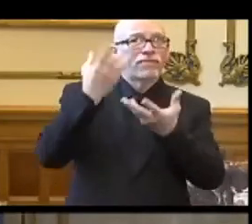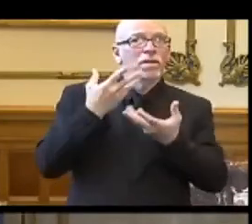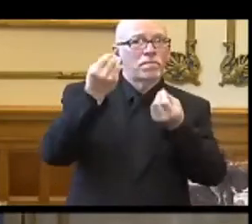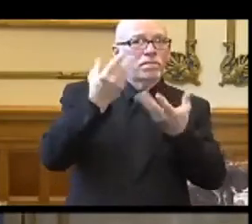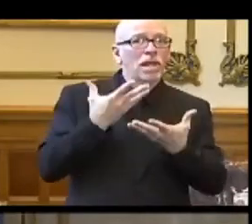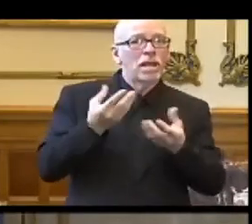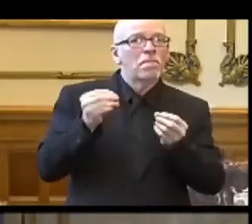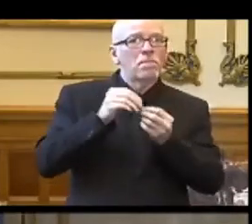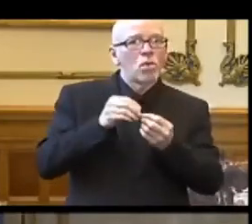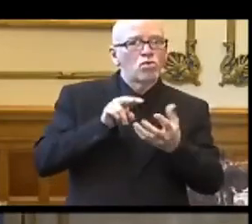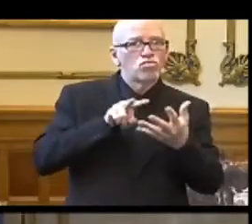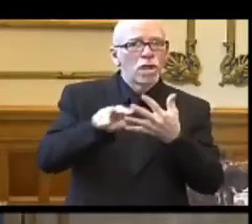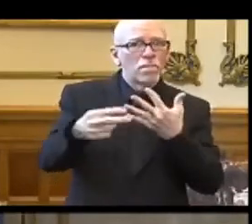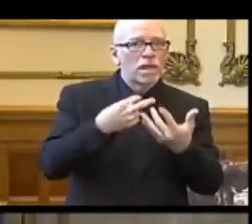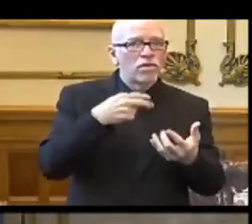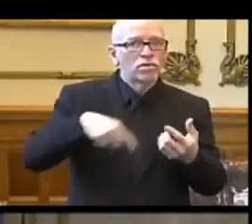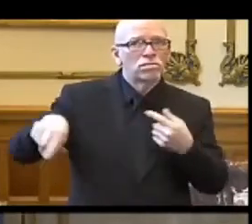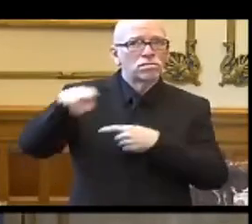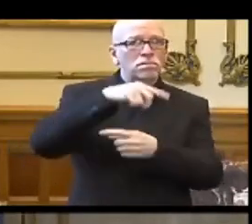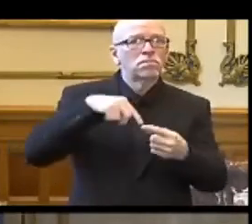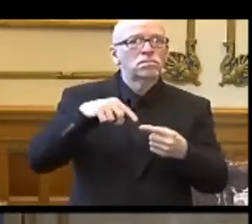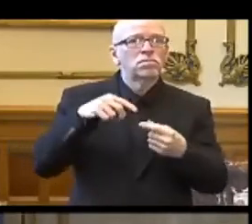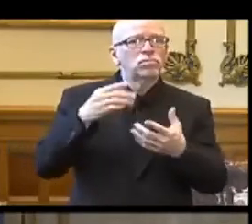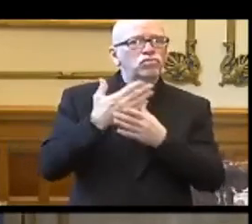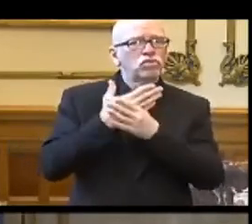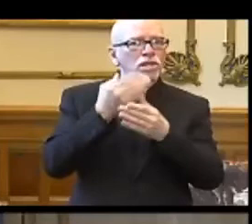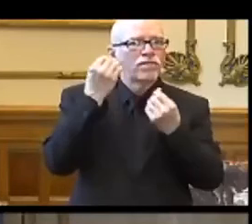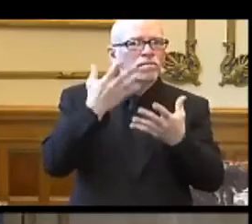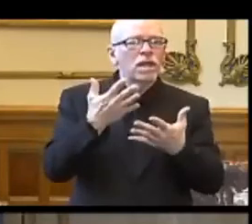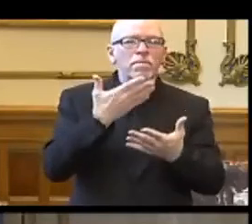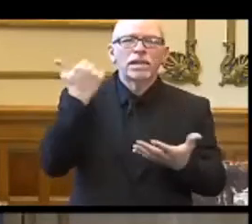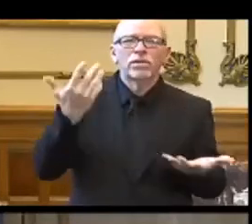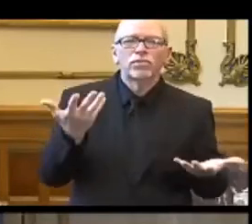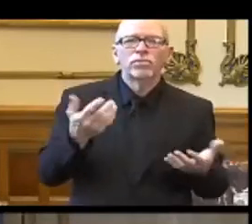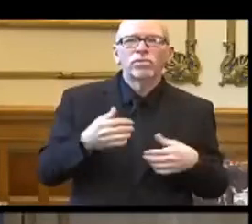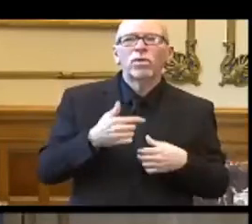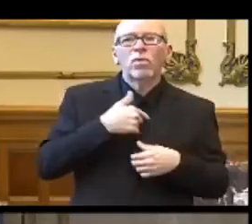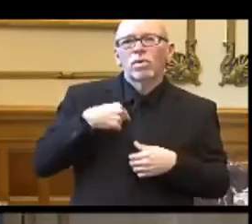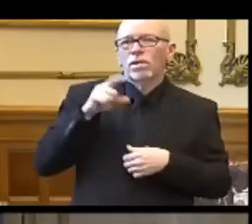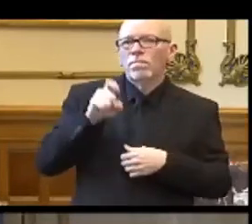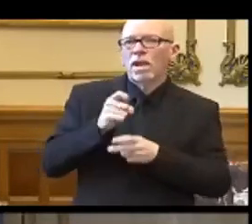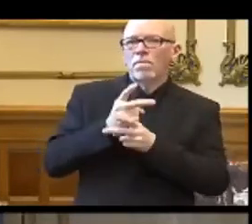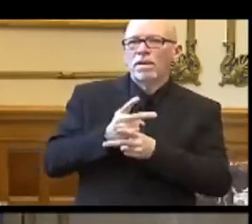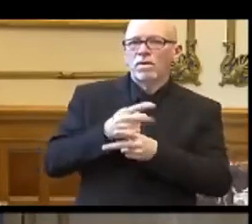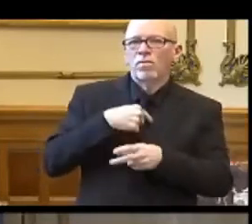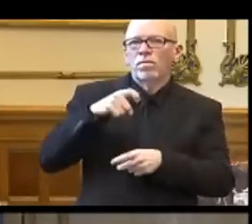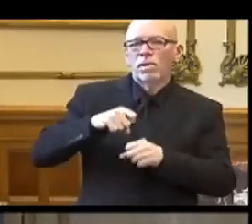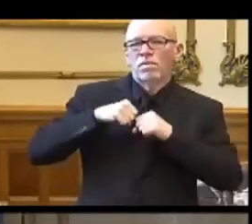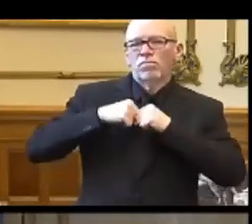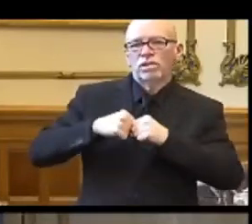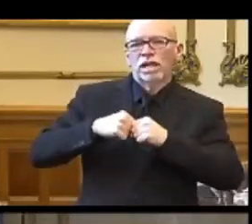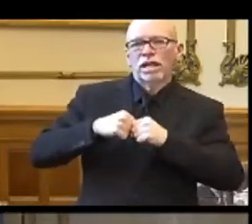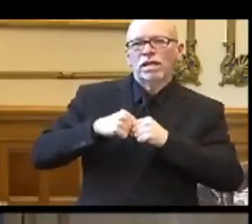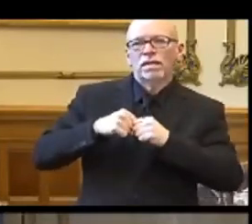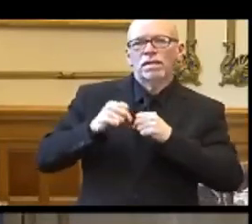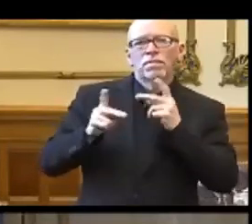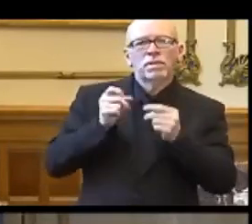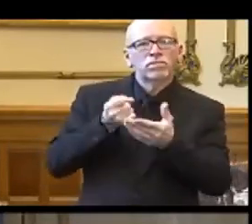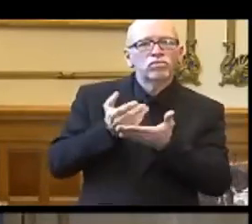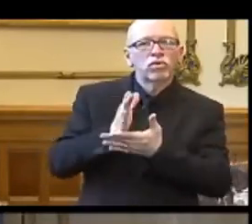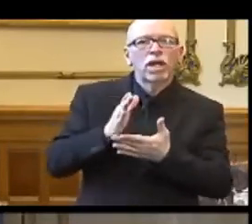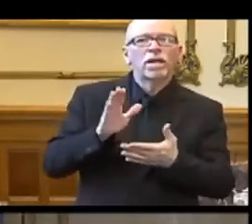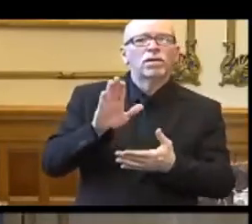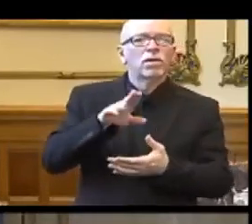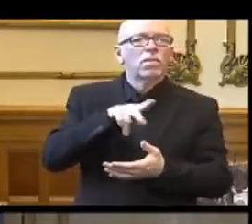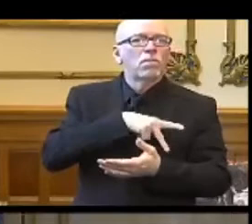the more transparent we are with regards to that, it's good. We do have to be very careful to protect the rights and the personal